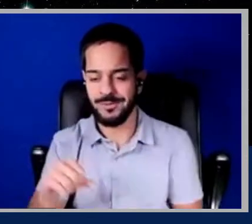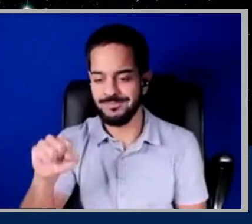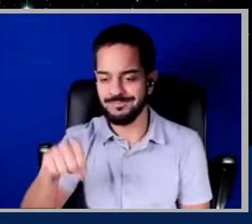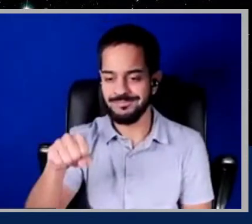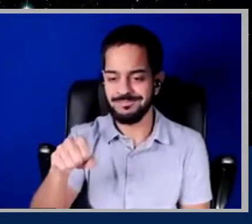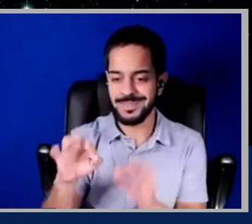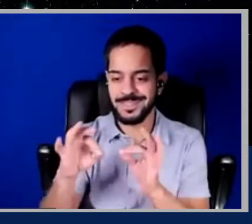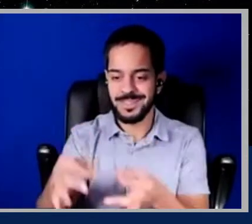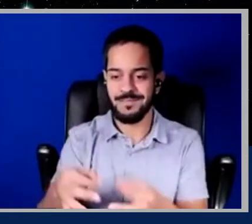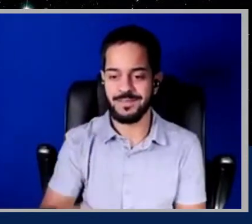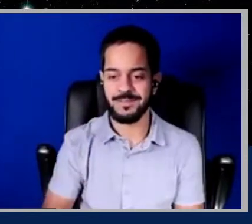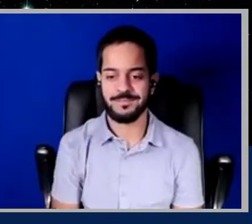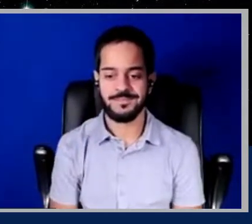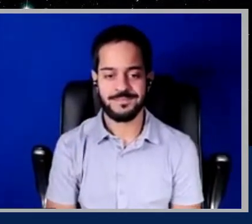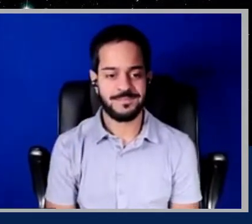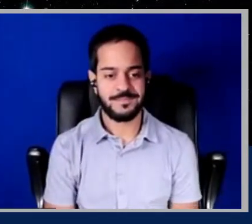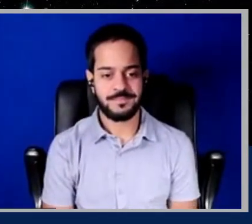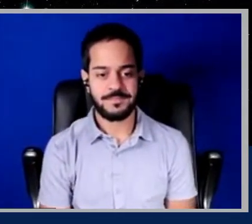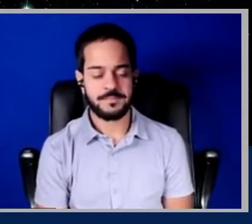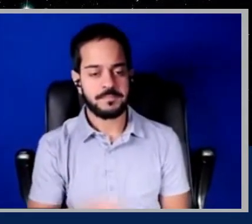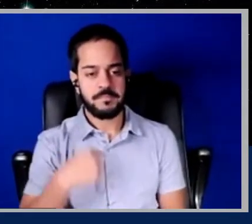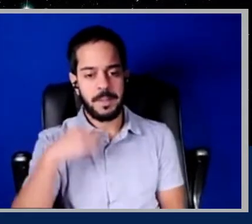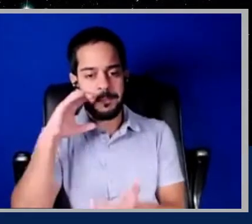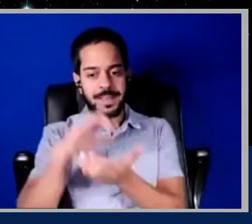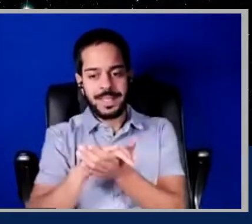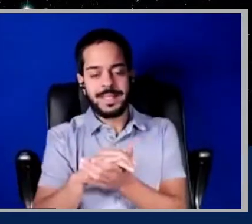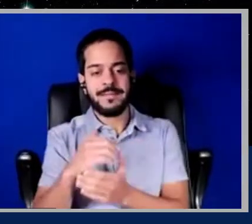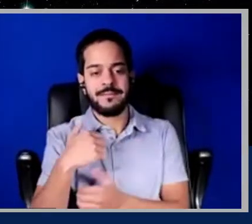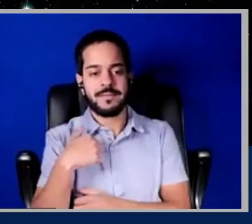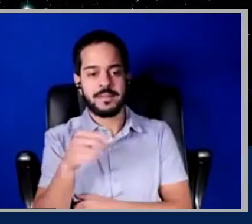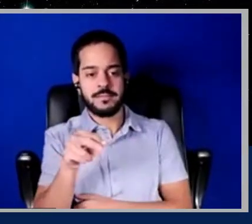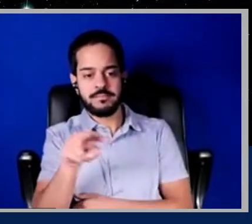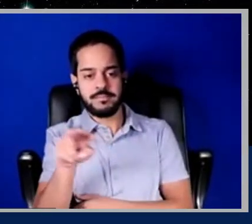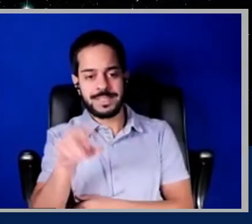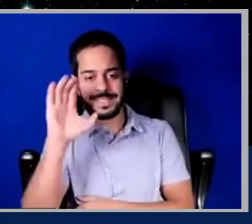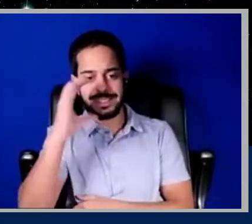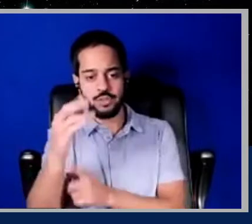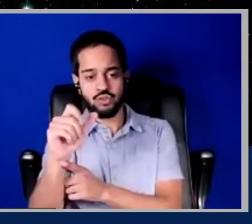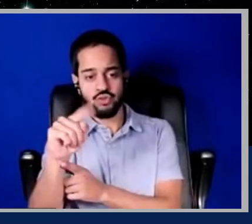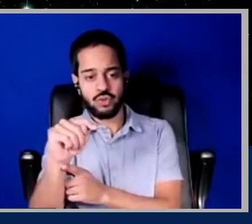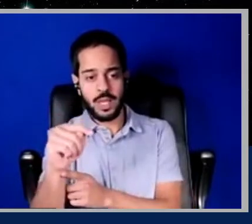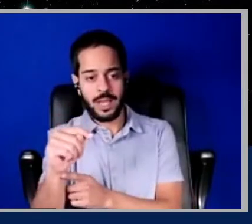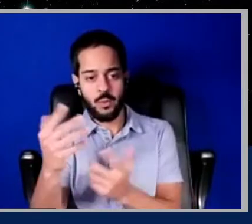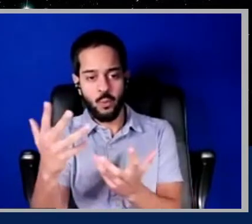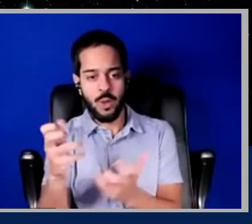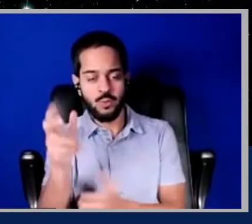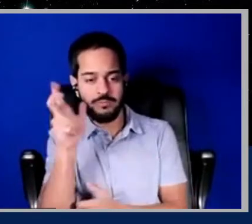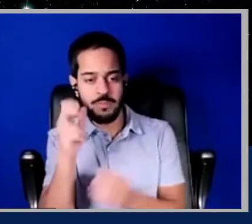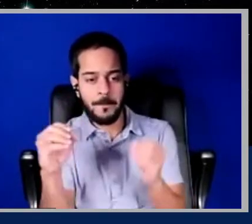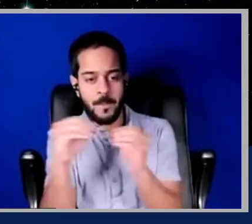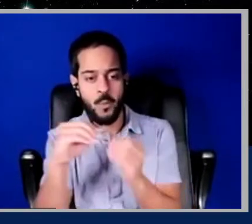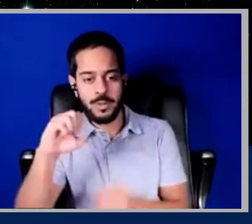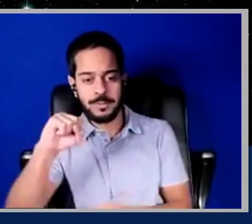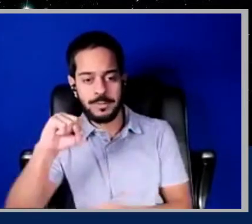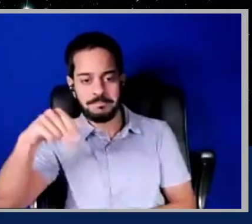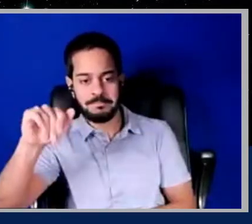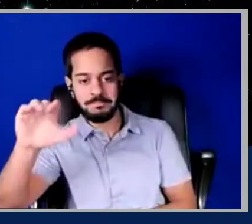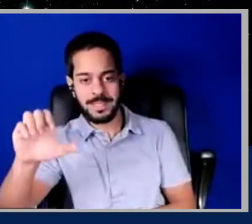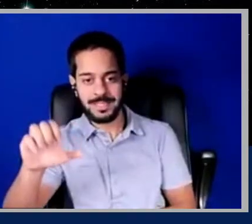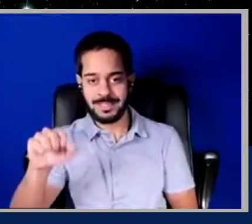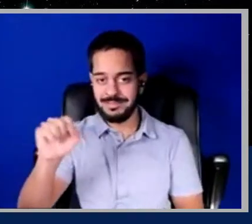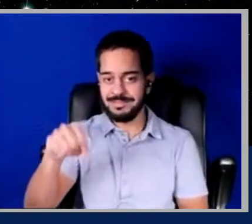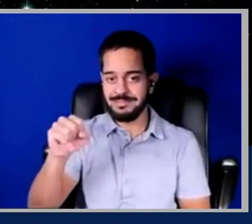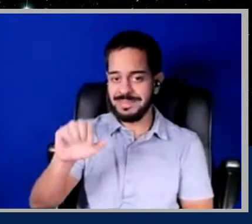So I think I'm hearing from you, Doss, that the chat wants to hear some more space. I'm going to have a riot on my